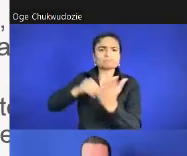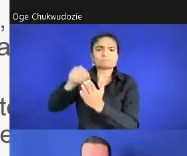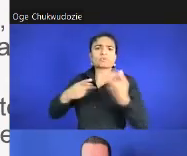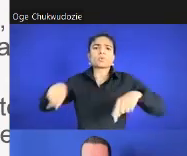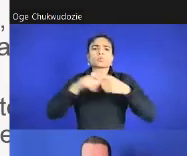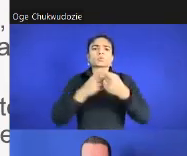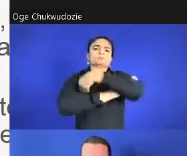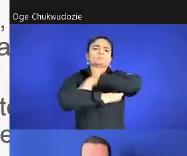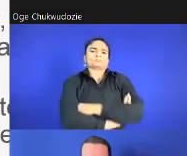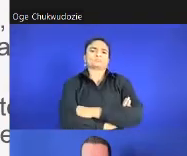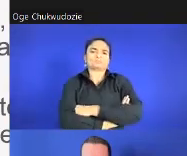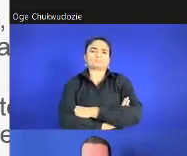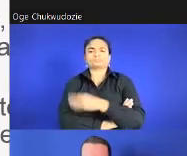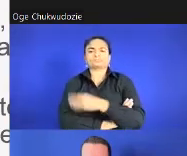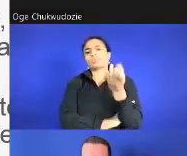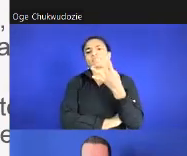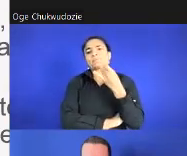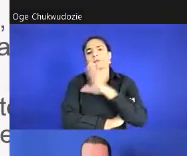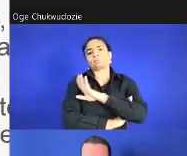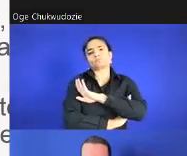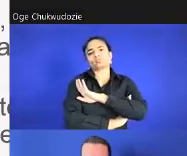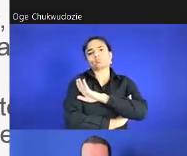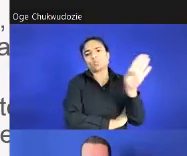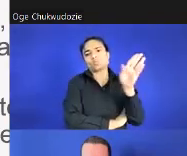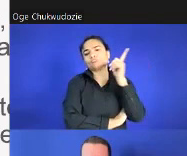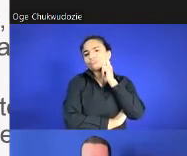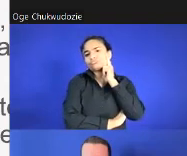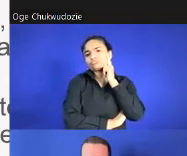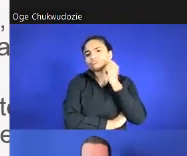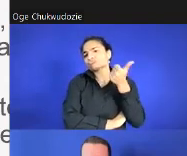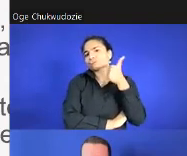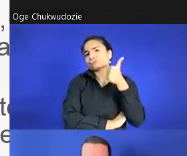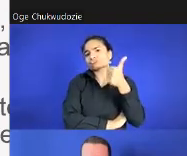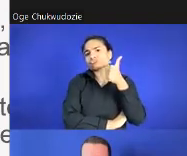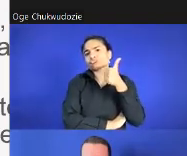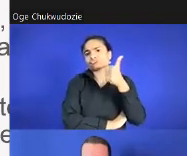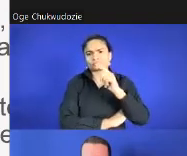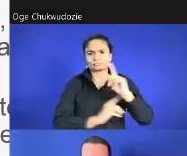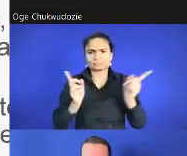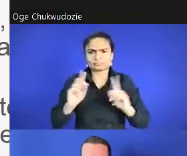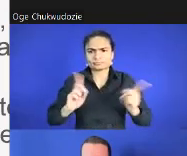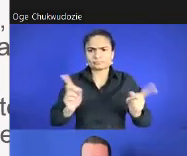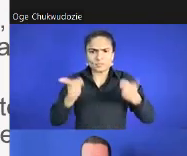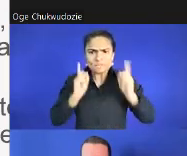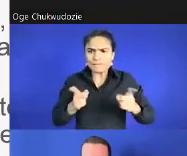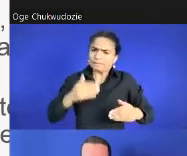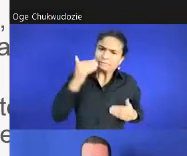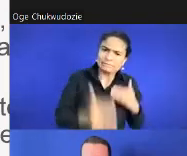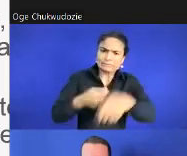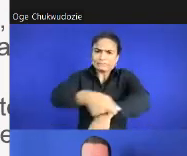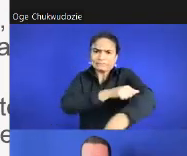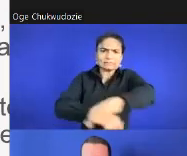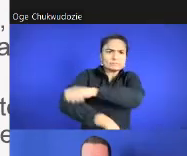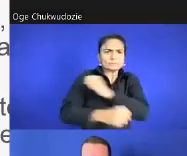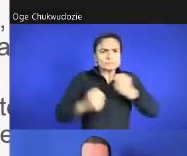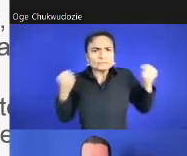be a sign of danger. So we need to constantly review our mechanisms, check the effectiveness, and make the